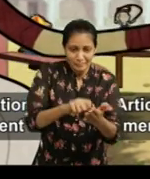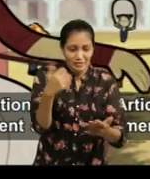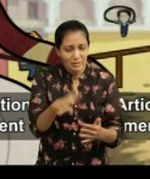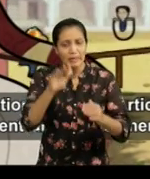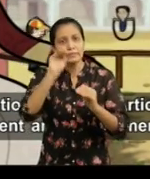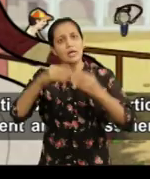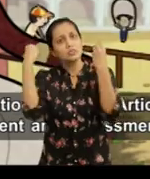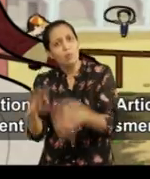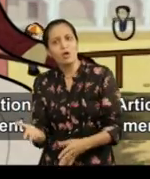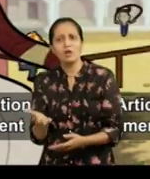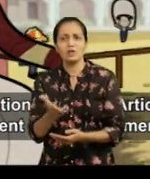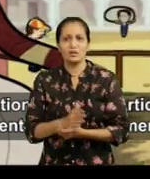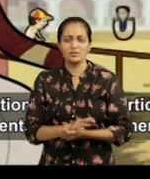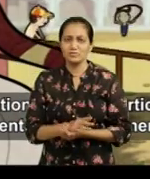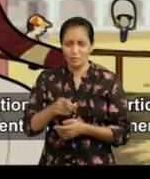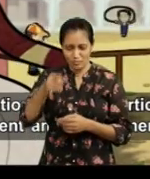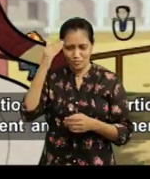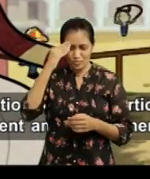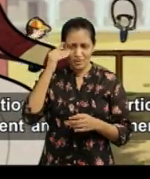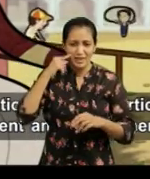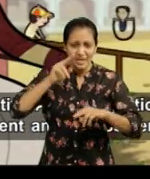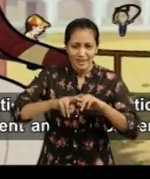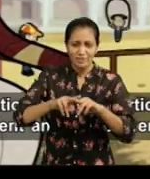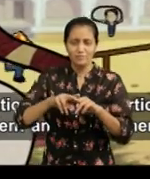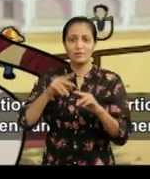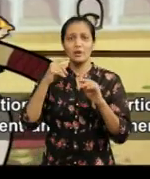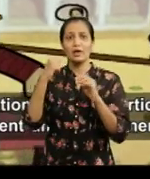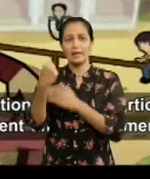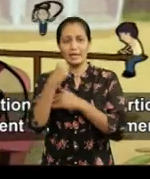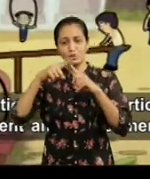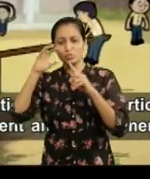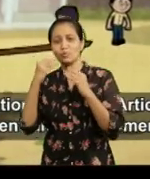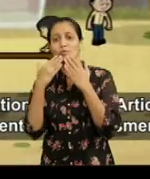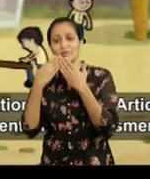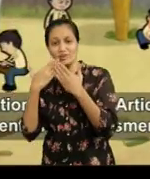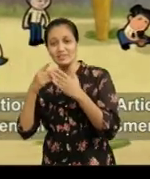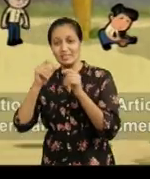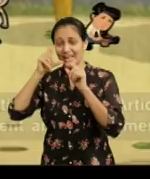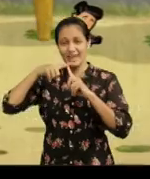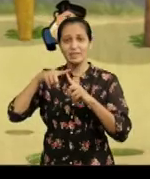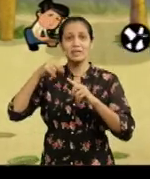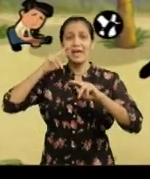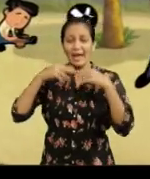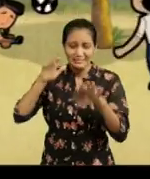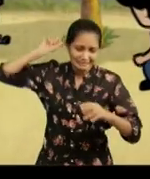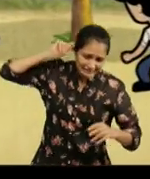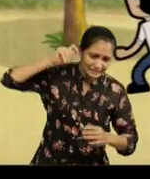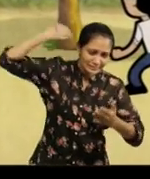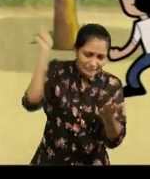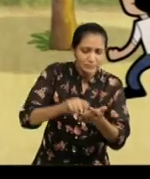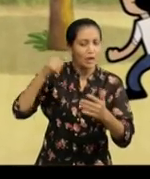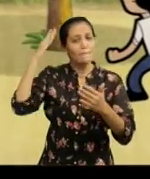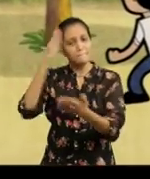the rod, spoil the child. Do you know that as per the Right to Education Act, corporal punishment